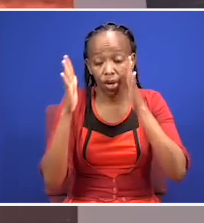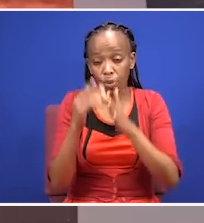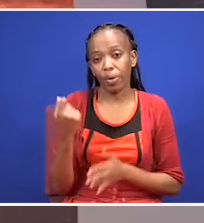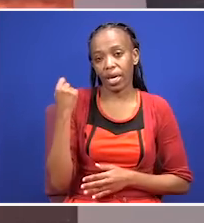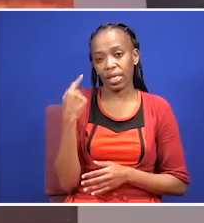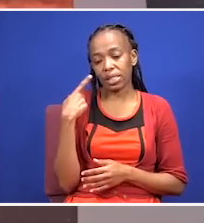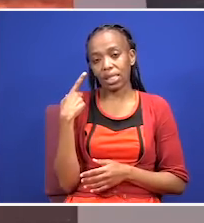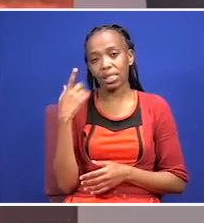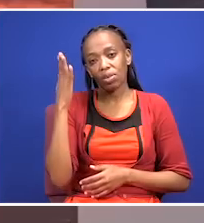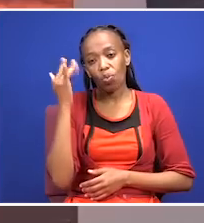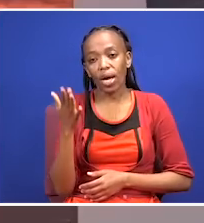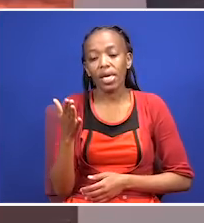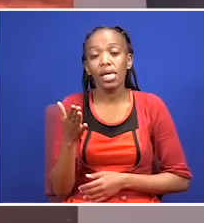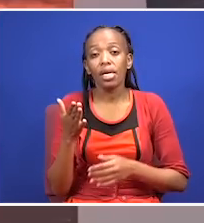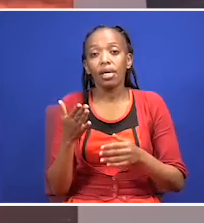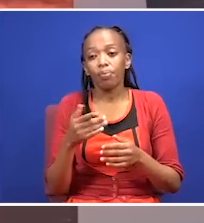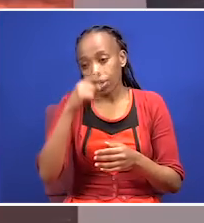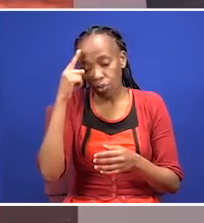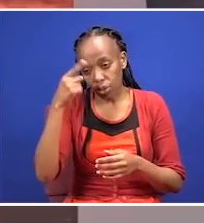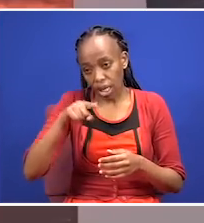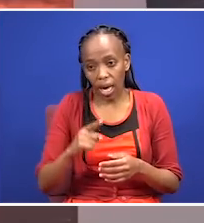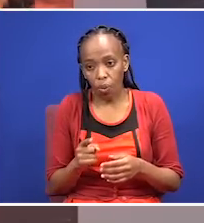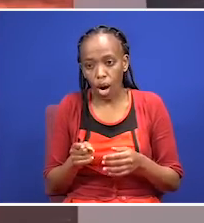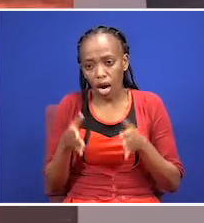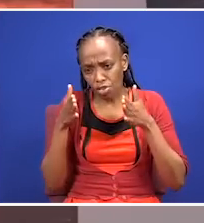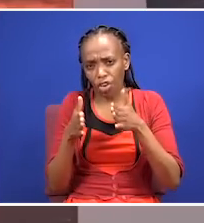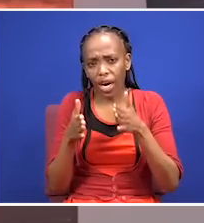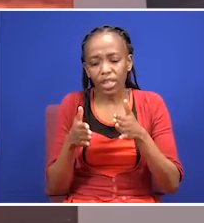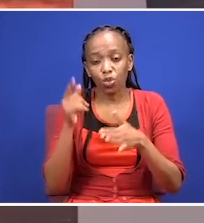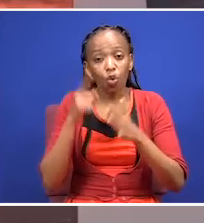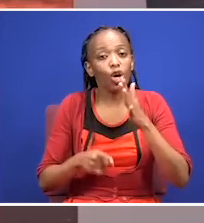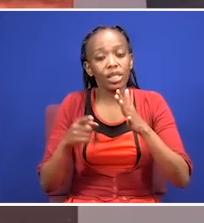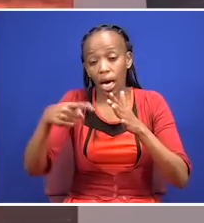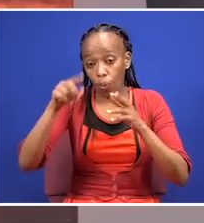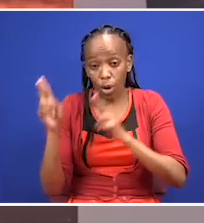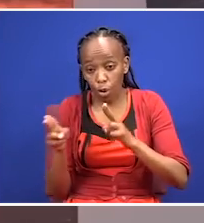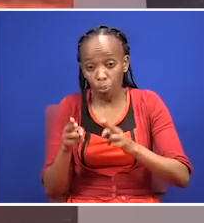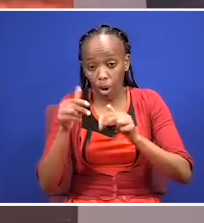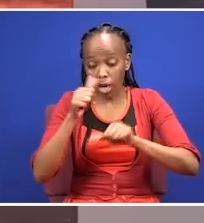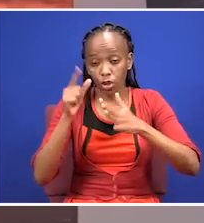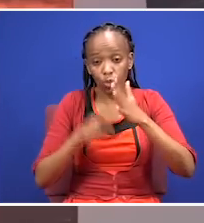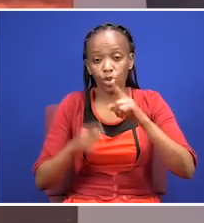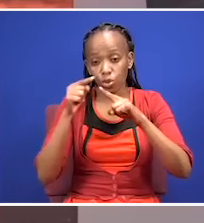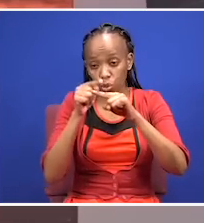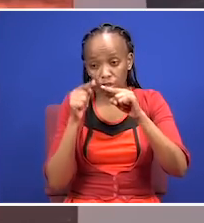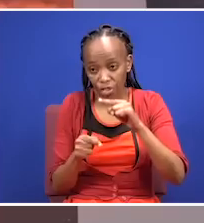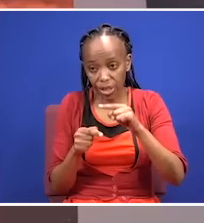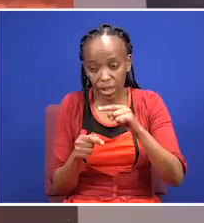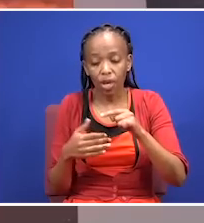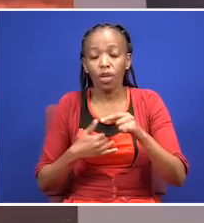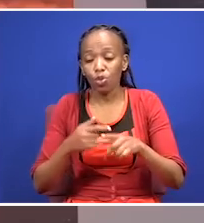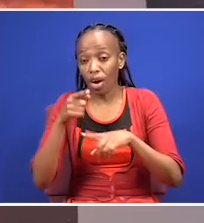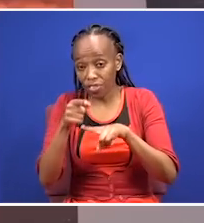comprehension why because our tendency is to revenge our tendency is to take